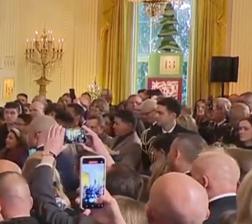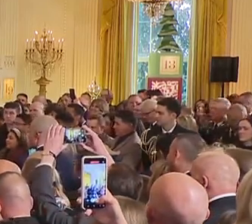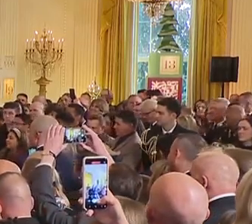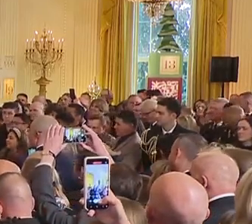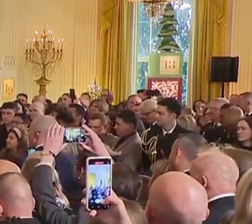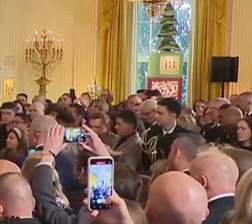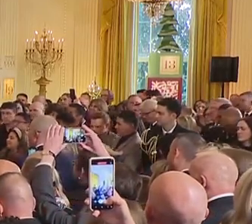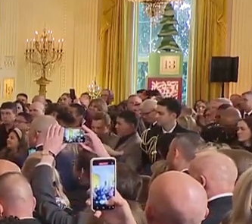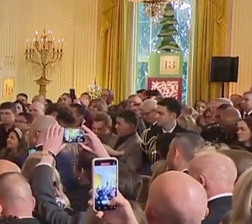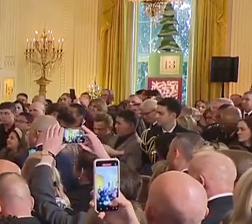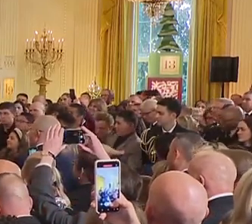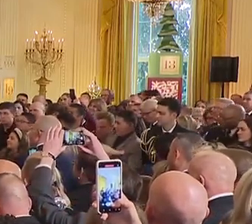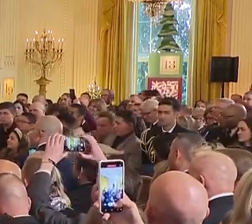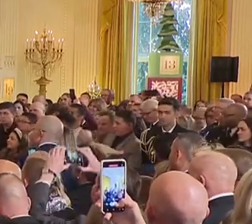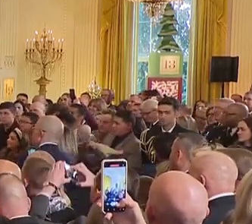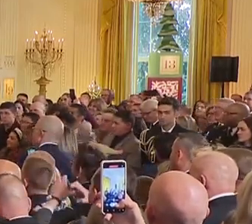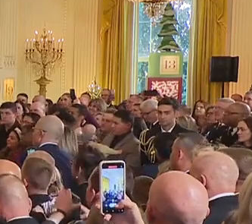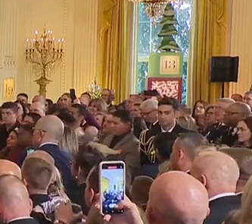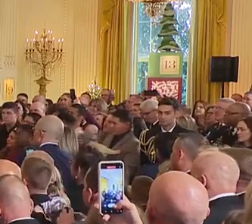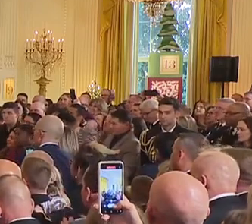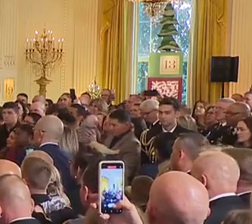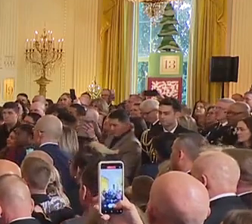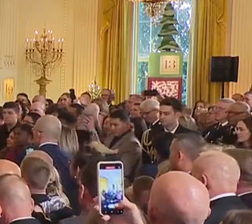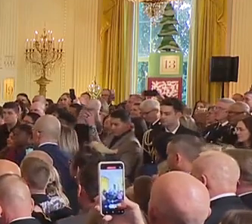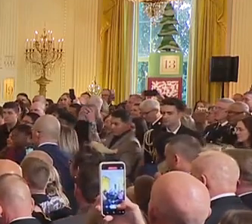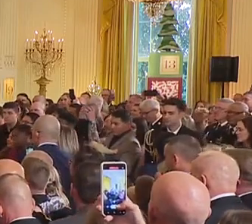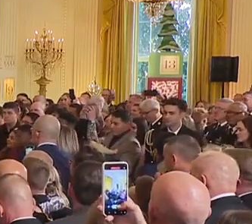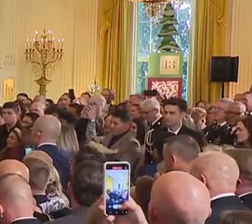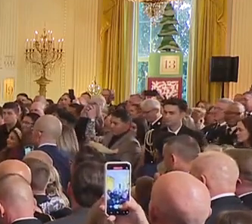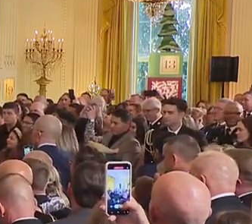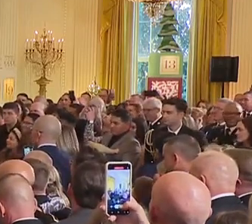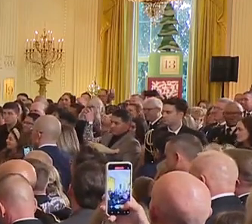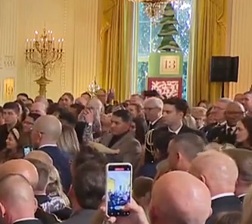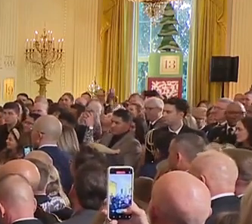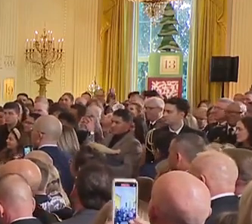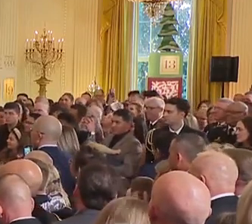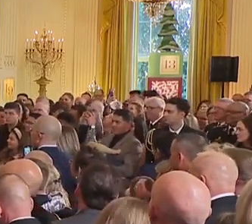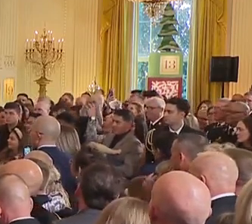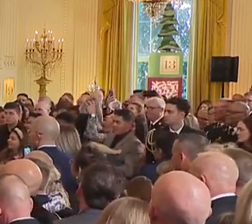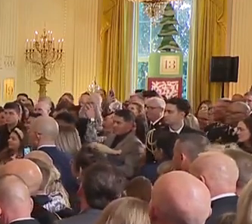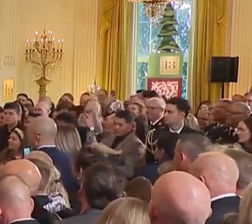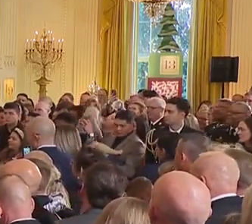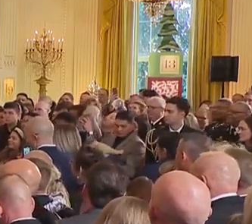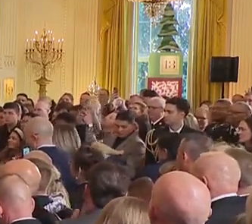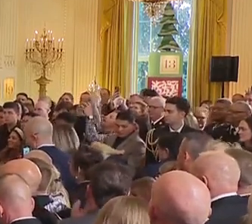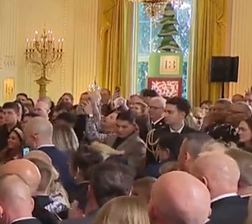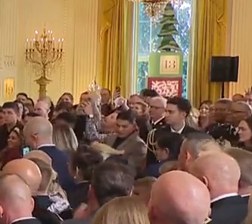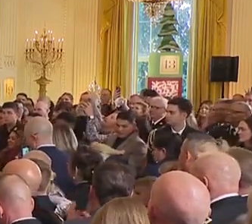Service to you and your families. Thank you.